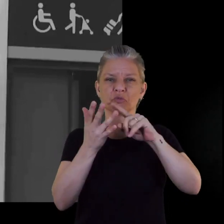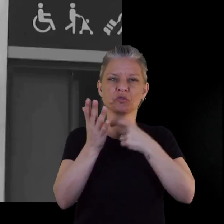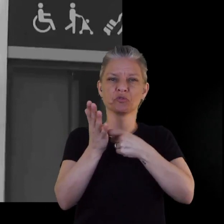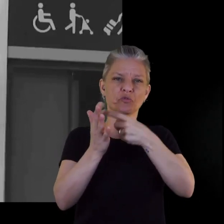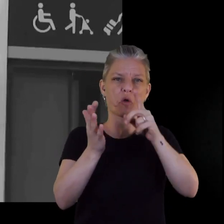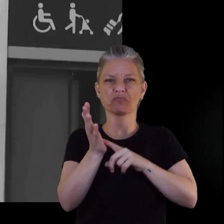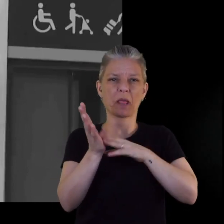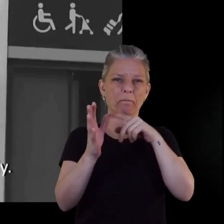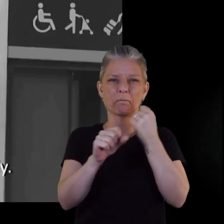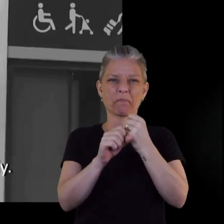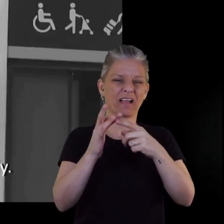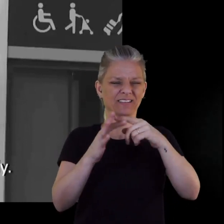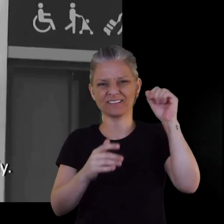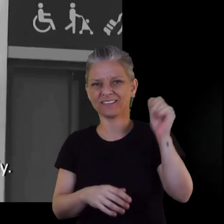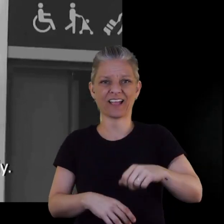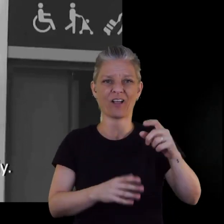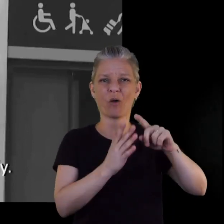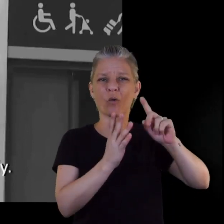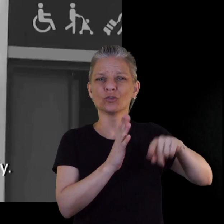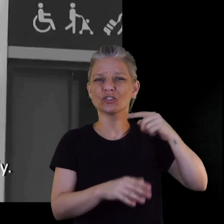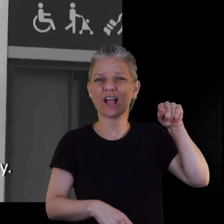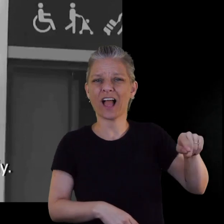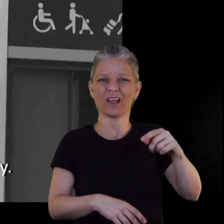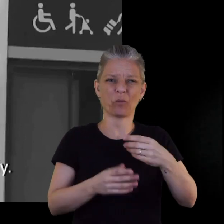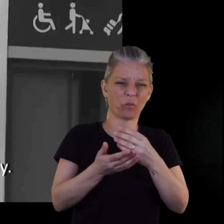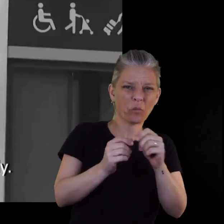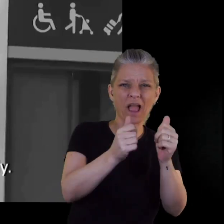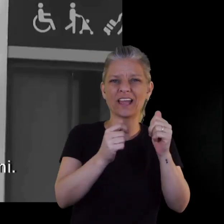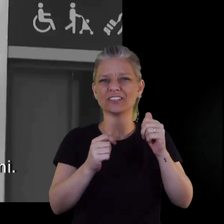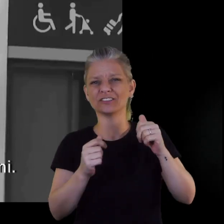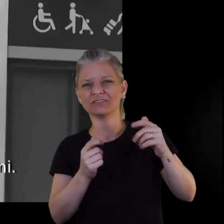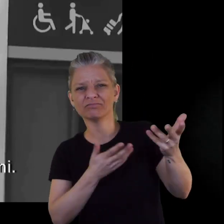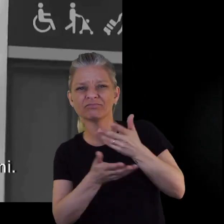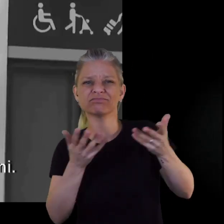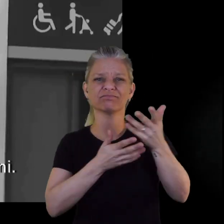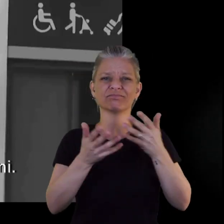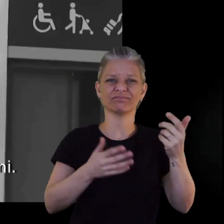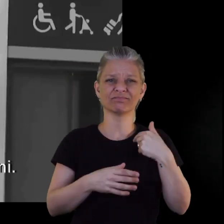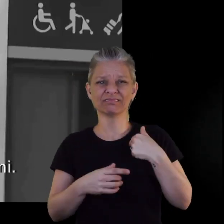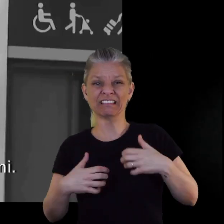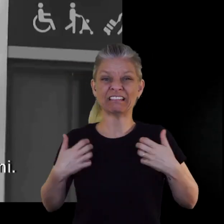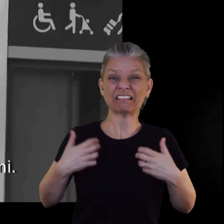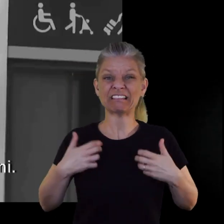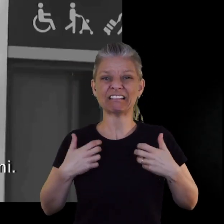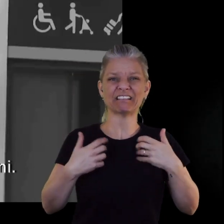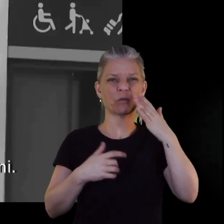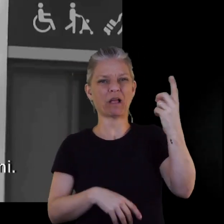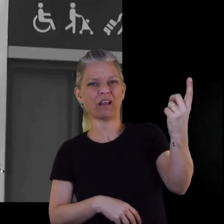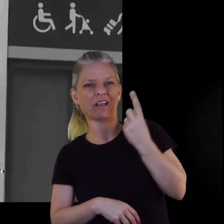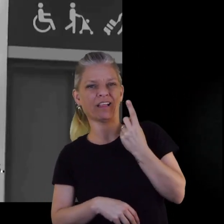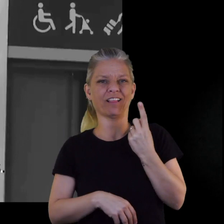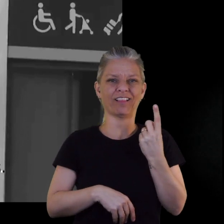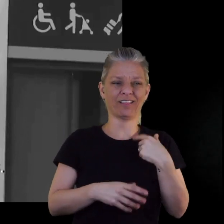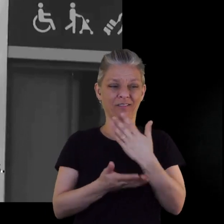Maggie's, Yardie Babby, Old J and some Ray and Neff, Bacardi gladly. I'm hardly Aggie when wavy baby and party